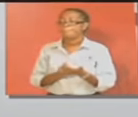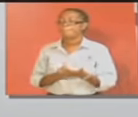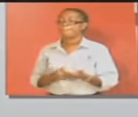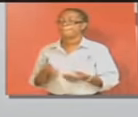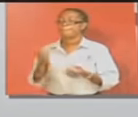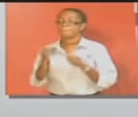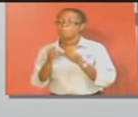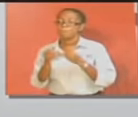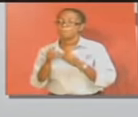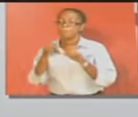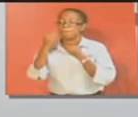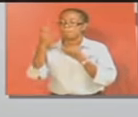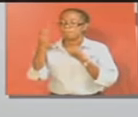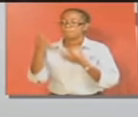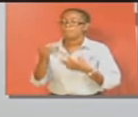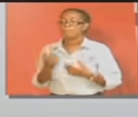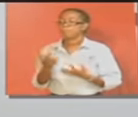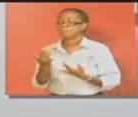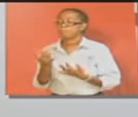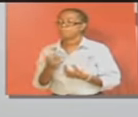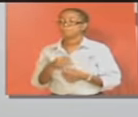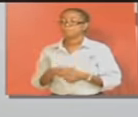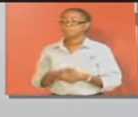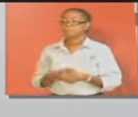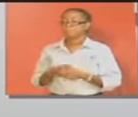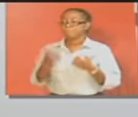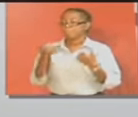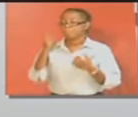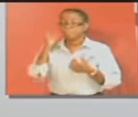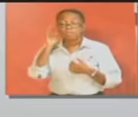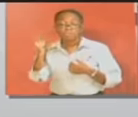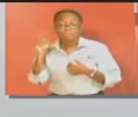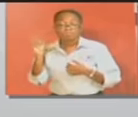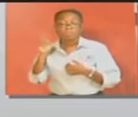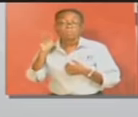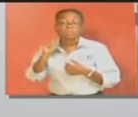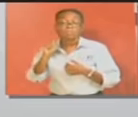now to Radio Tambourine, please.